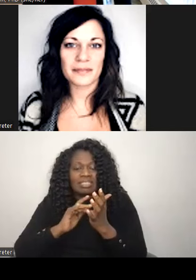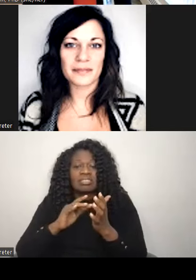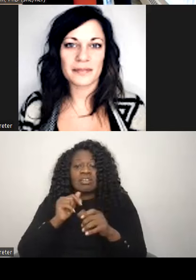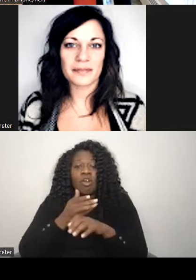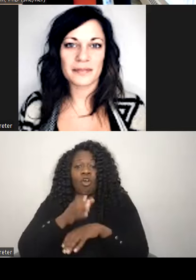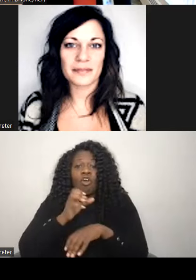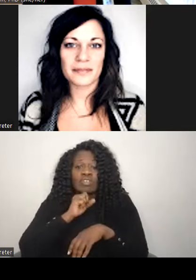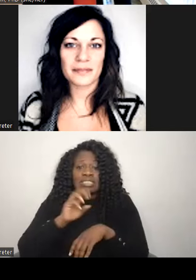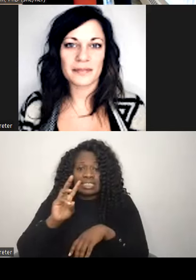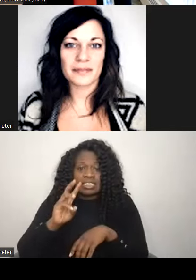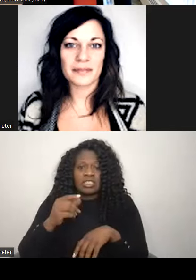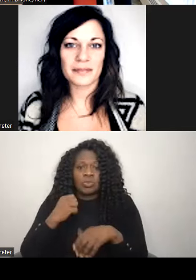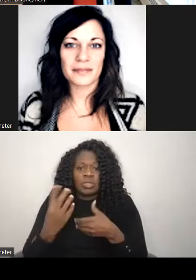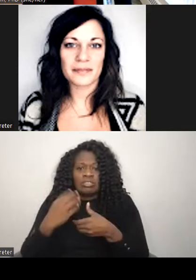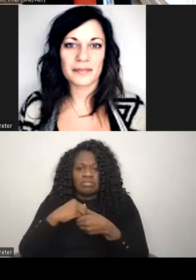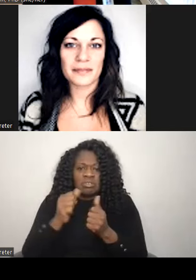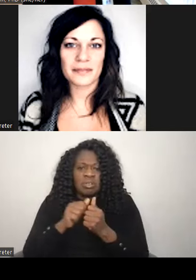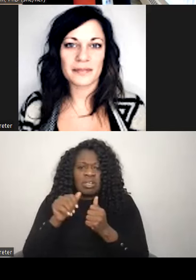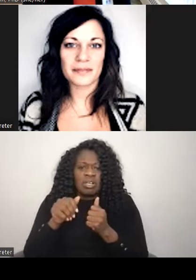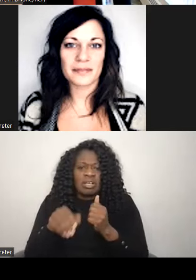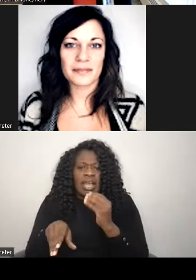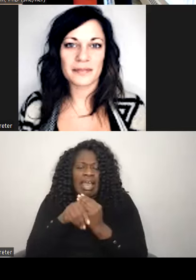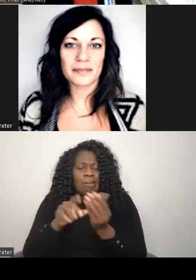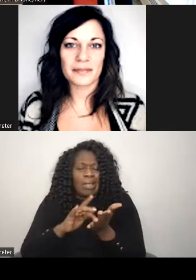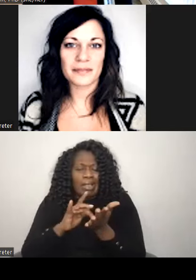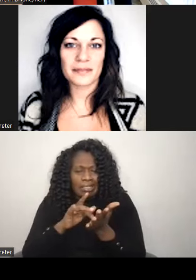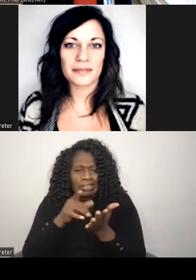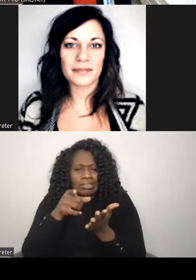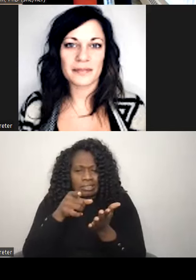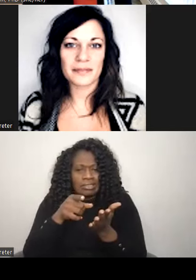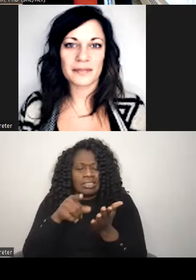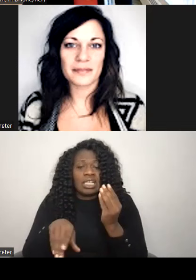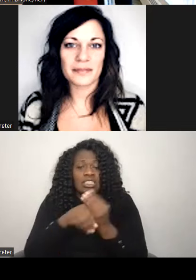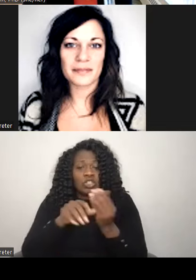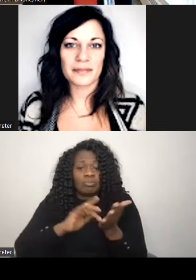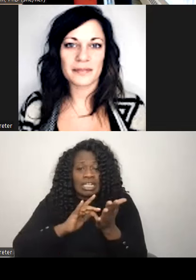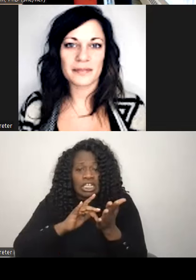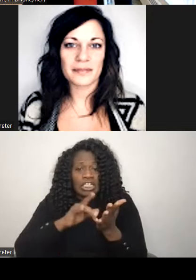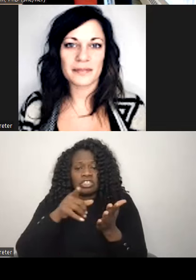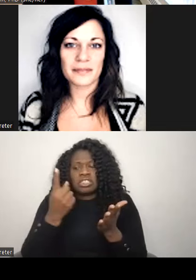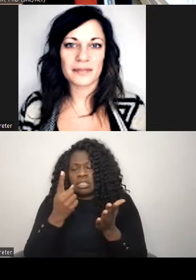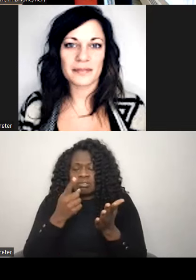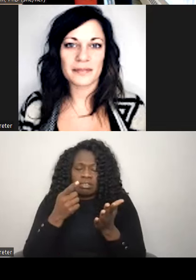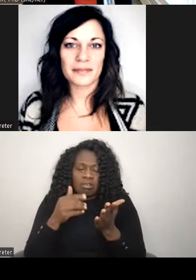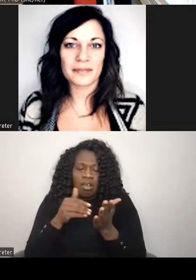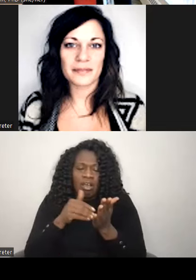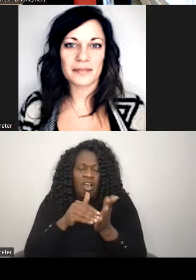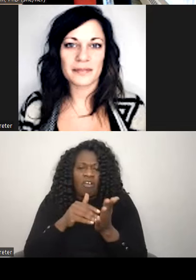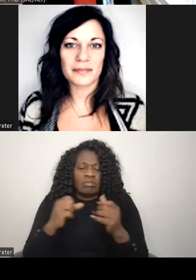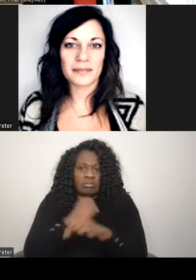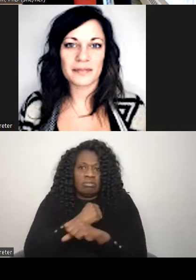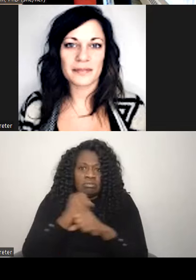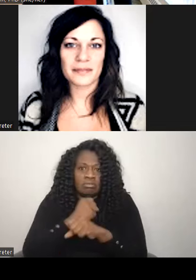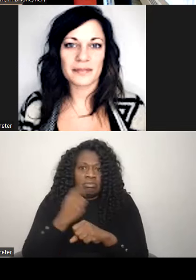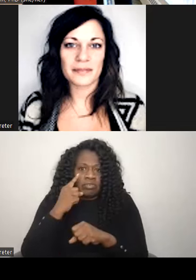is when we integrate that, but sometimes also add medication. And the addition of medication is something that is often fraught for a lot of